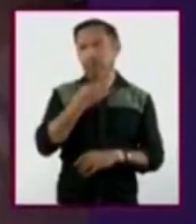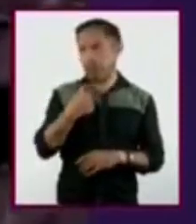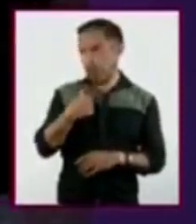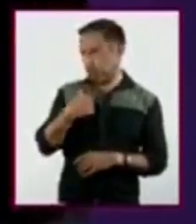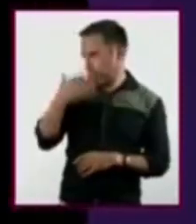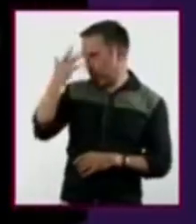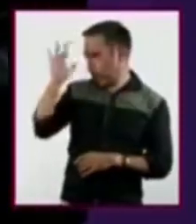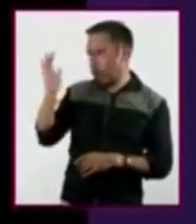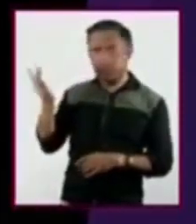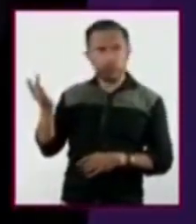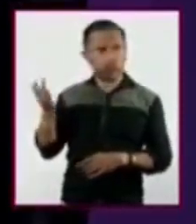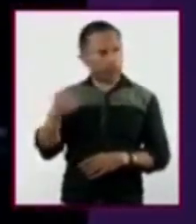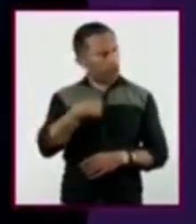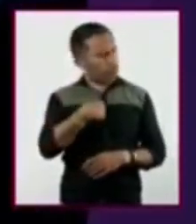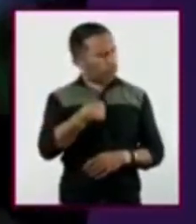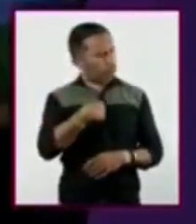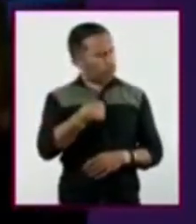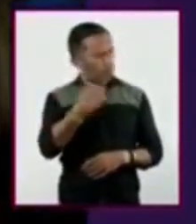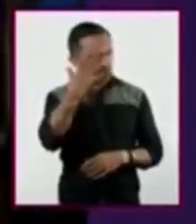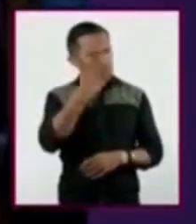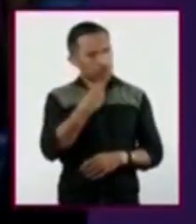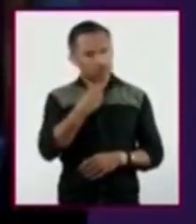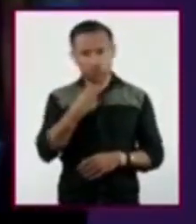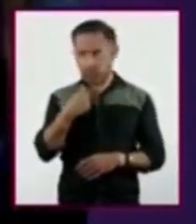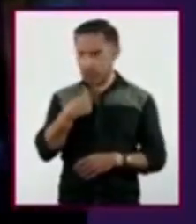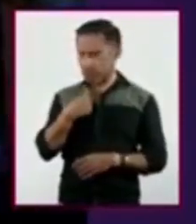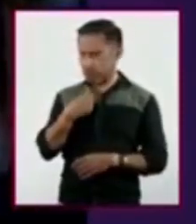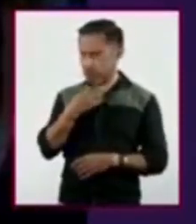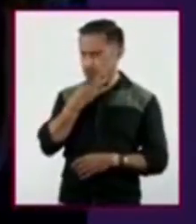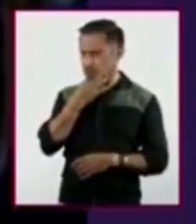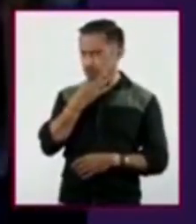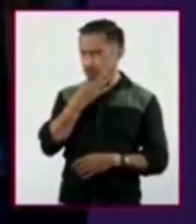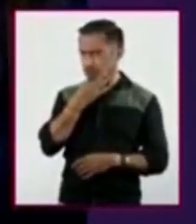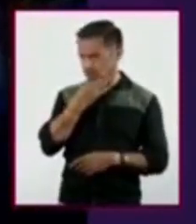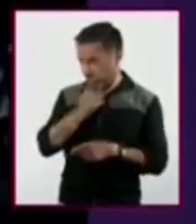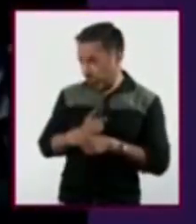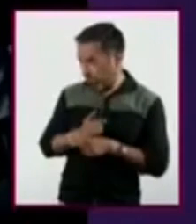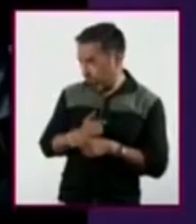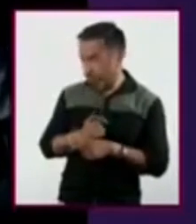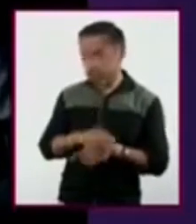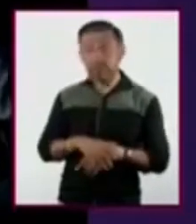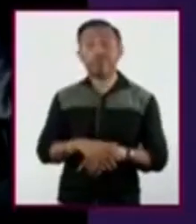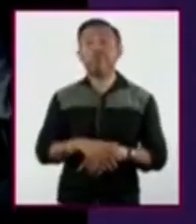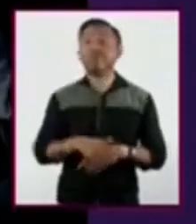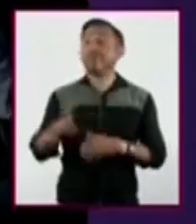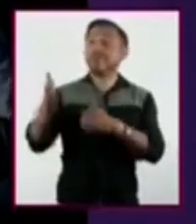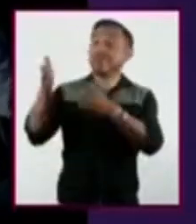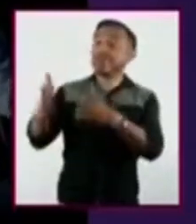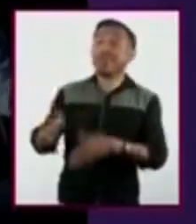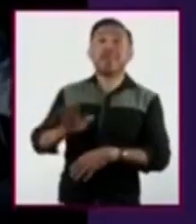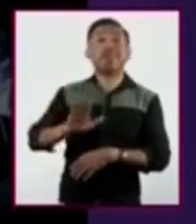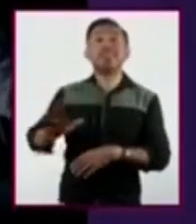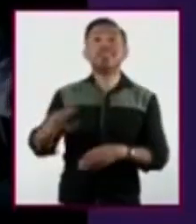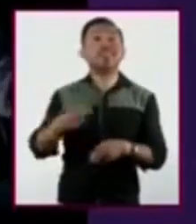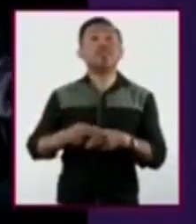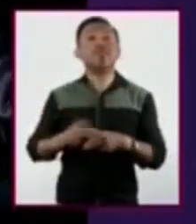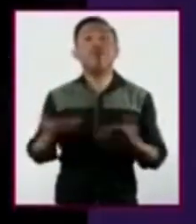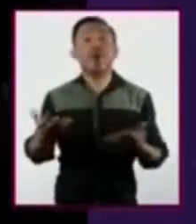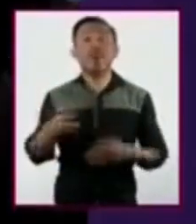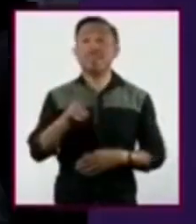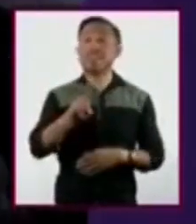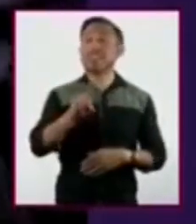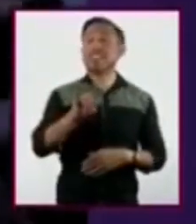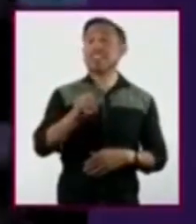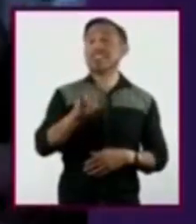I'm handsome. And I'm expert. Am I? His name is Dizzy Dean. Let's